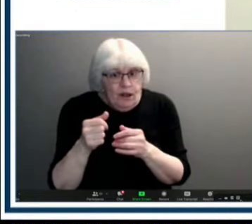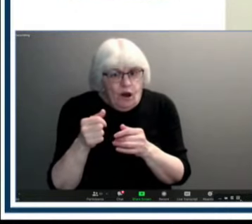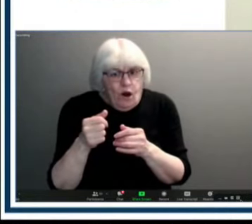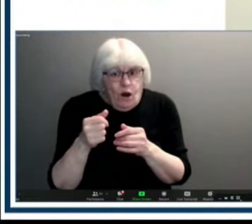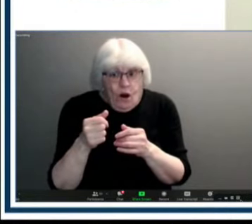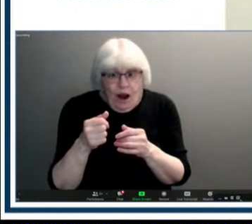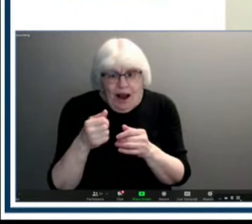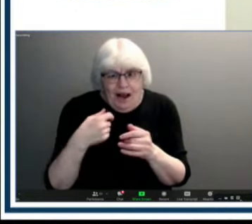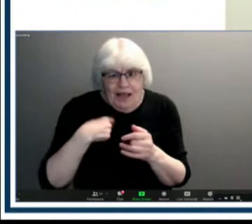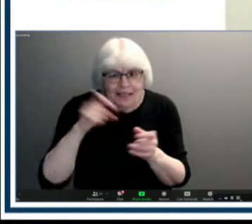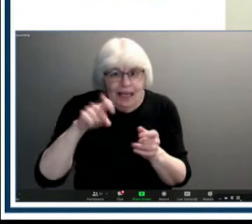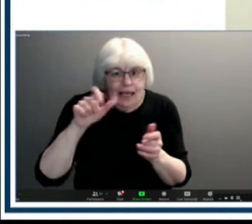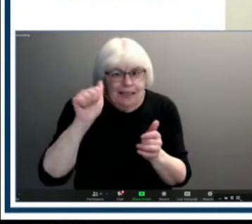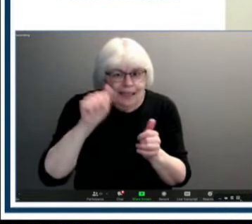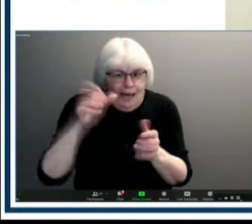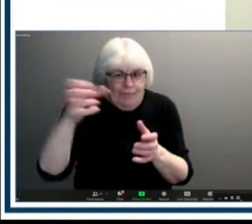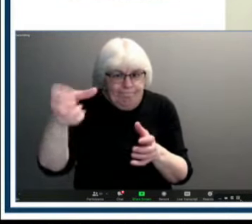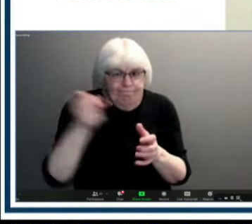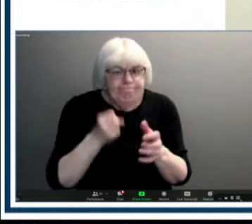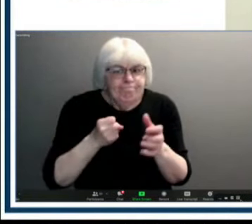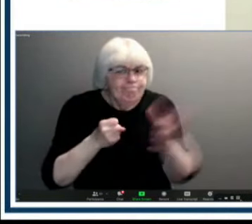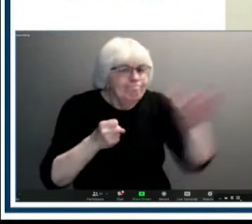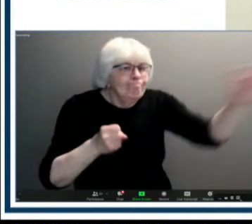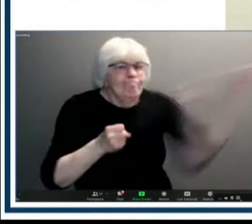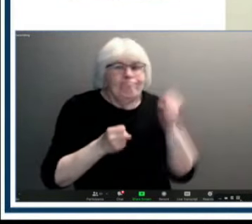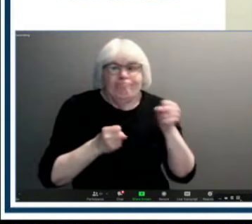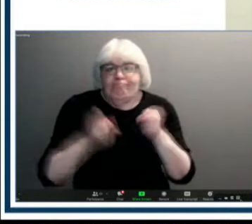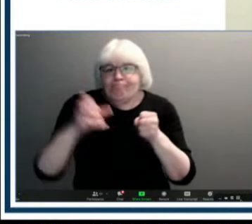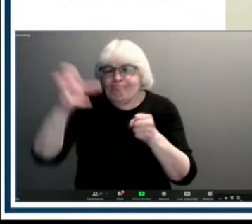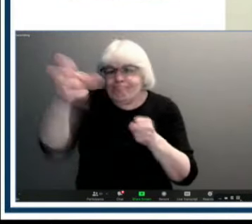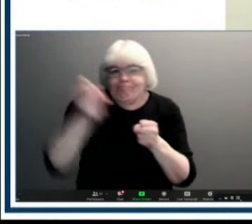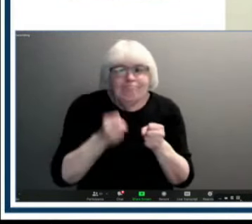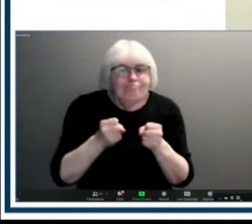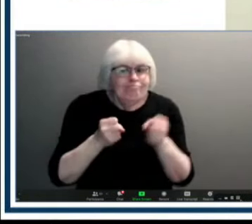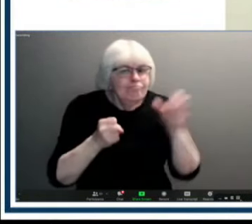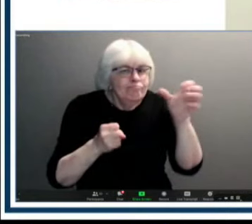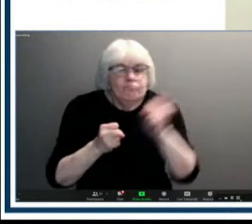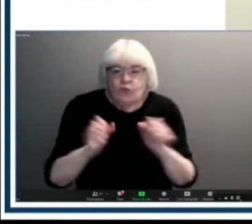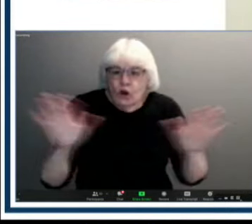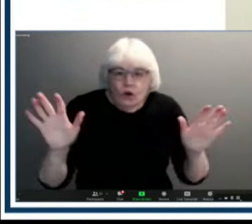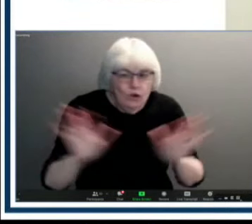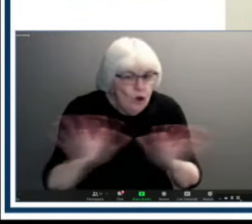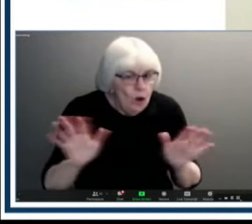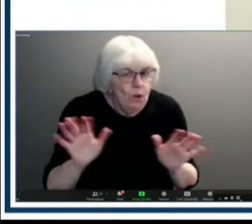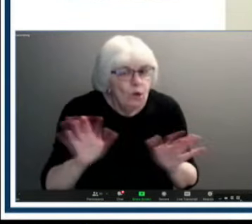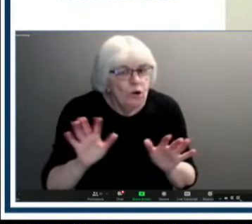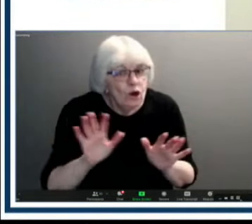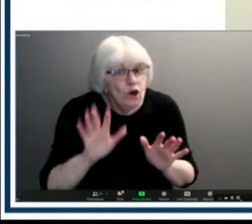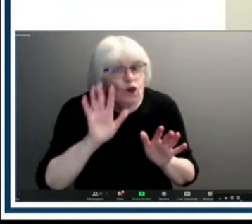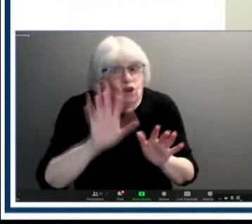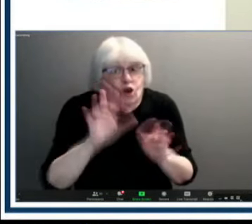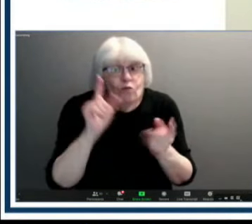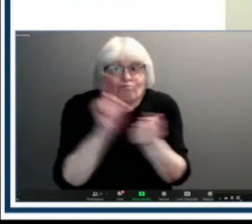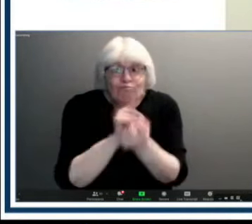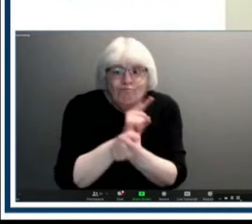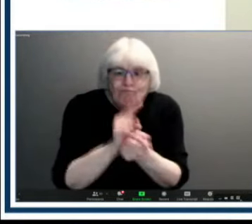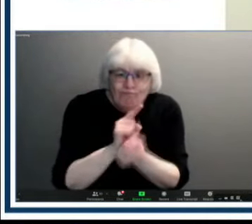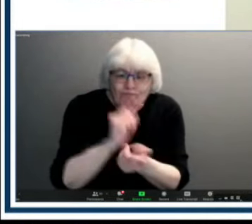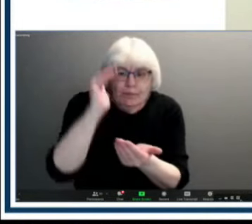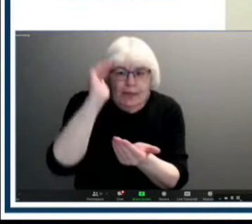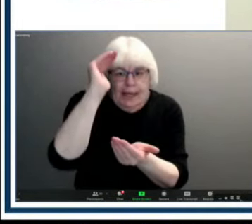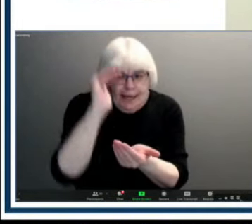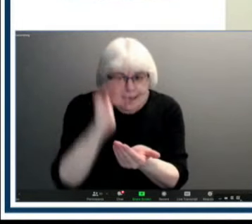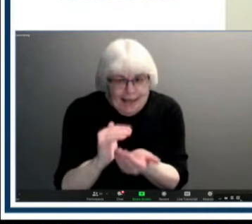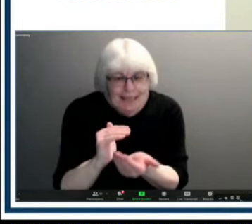that's the guidance as to what it is. So what you should do is limit your contacts and slow down. That's the way we